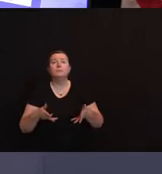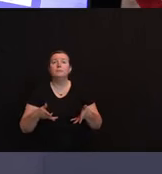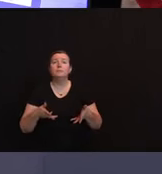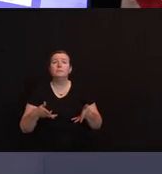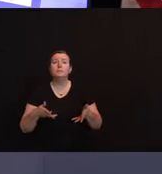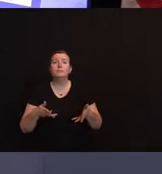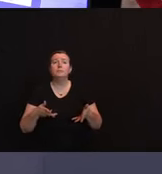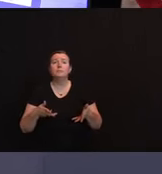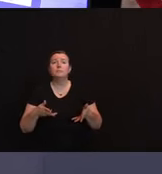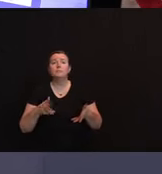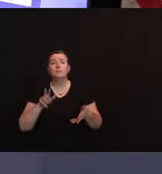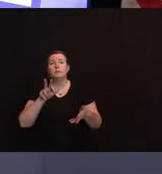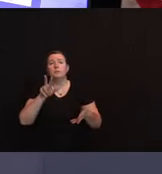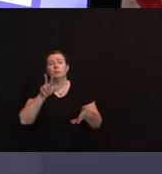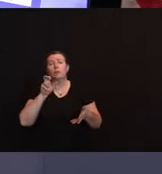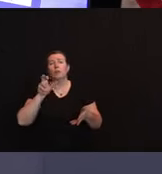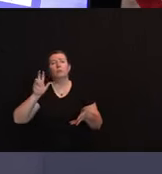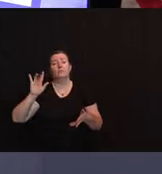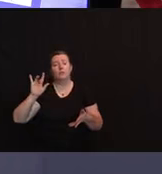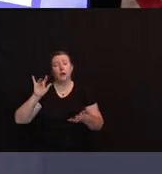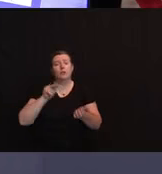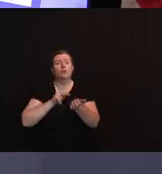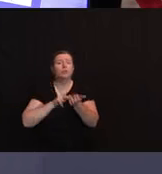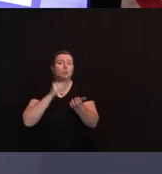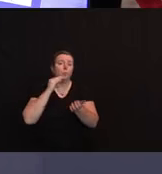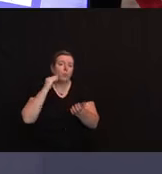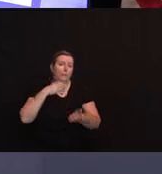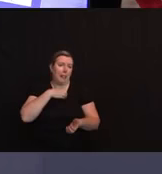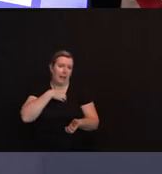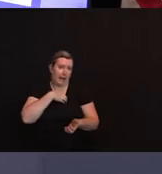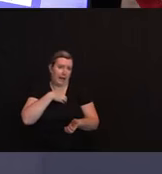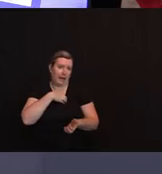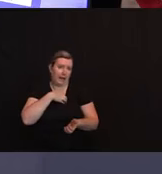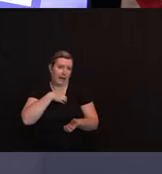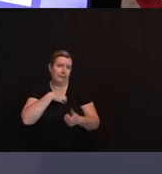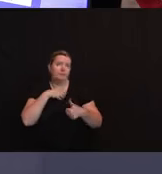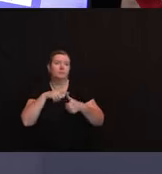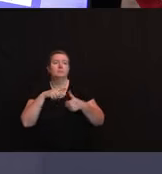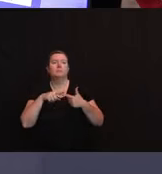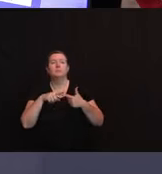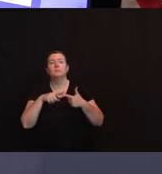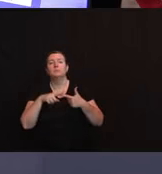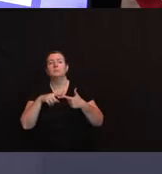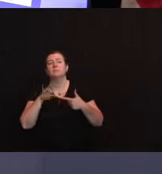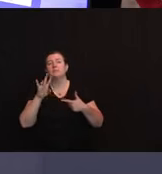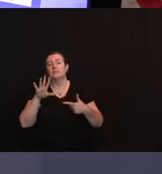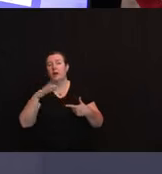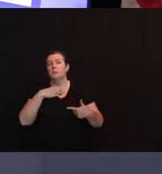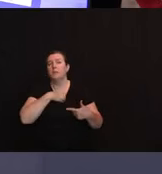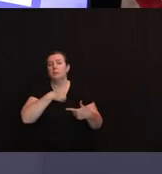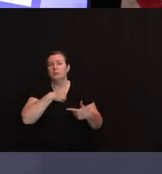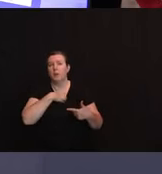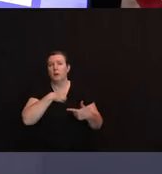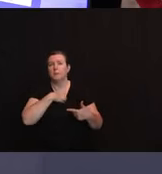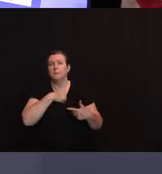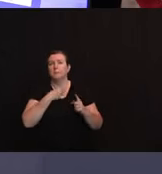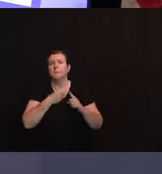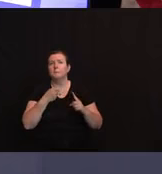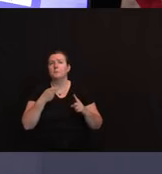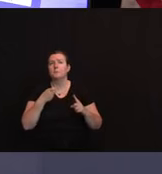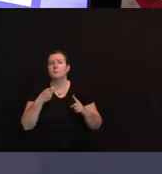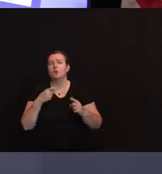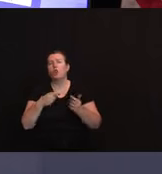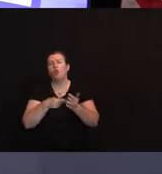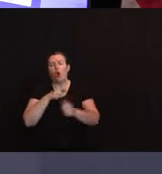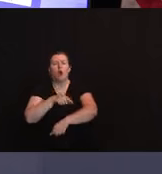complaints and 70 state-licensed long-term care facility complaints. Inspectors who could not work